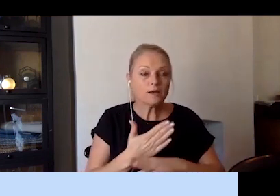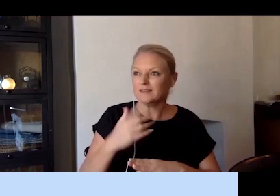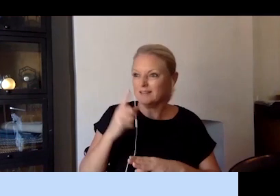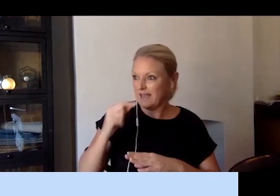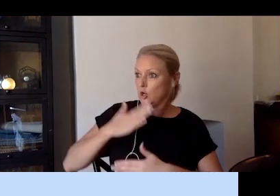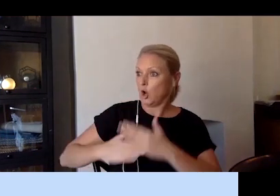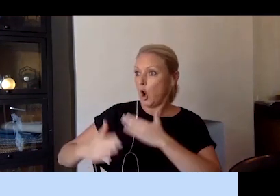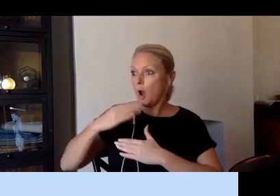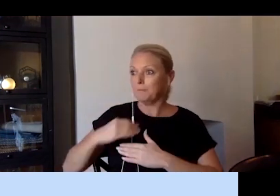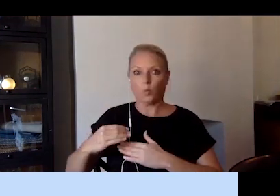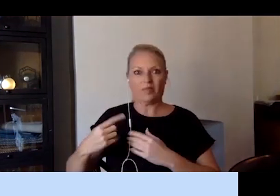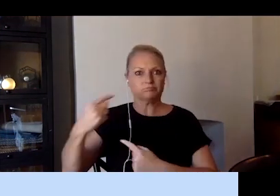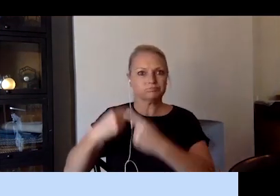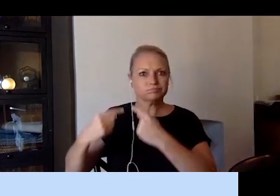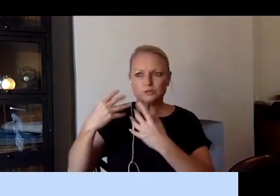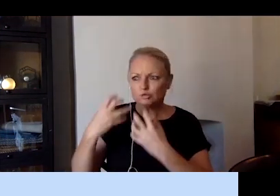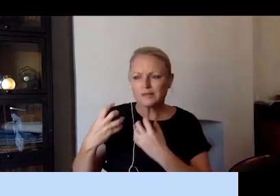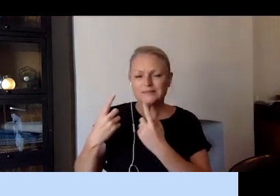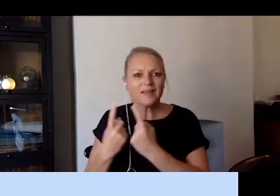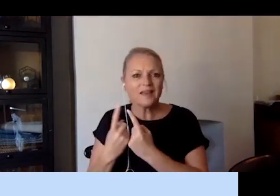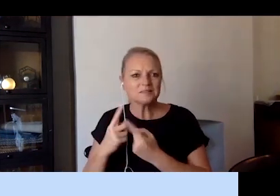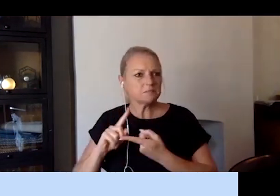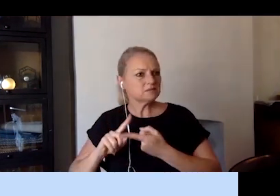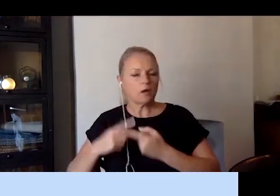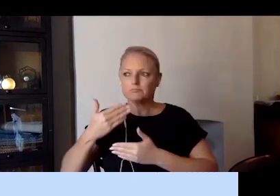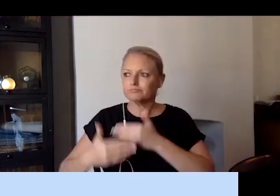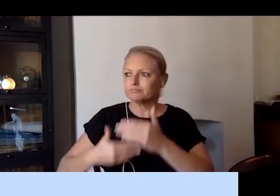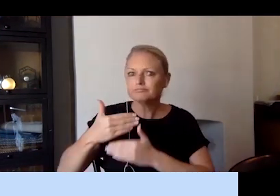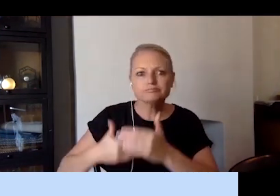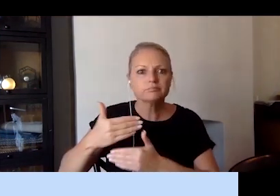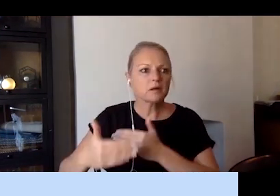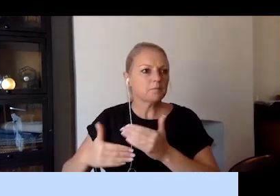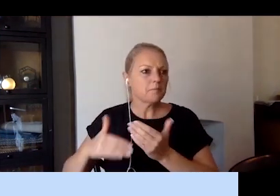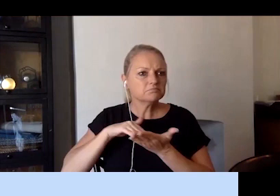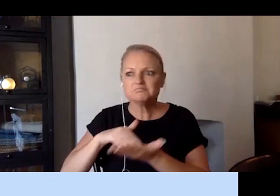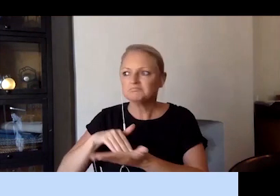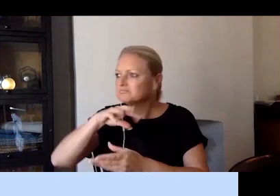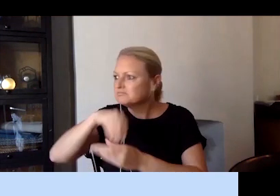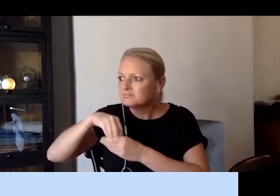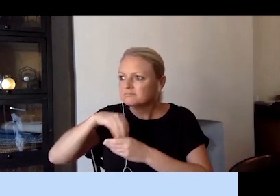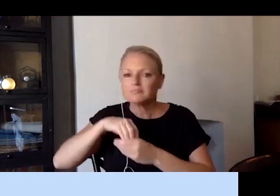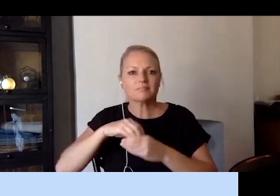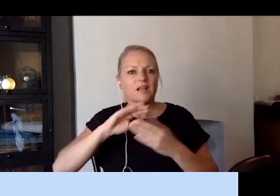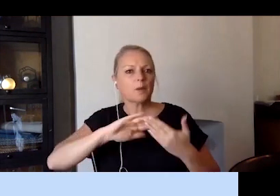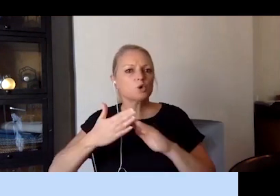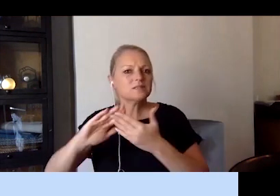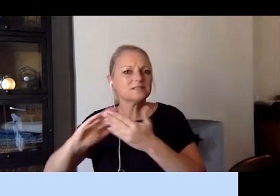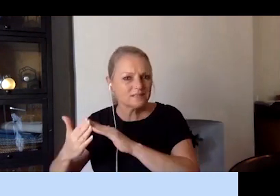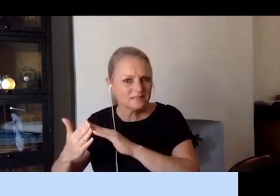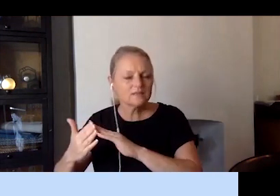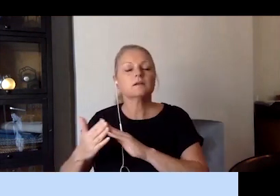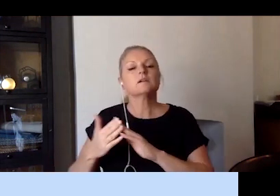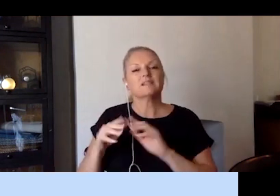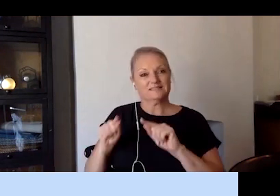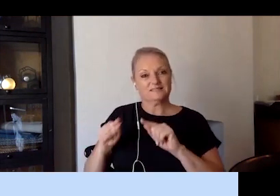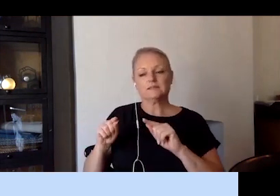is able to make a contribution to community. This slide that I've just put up has a blue background with that definition from the World Health Organization